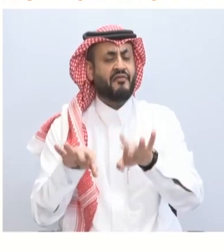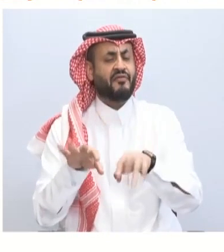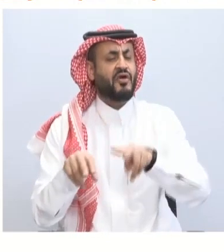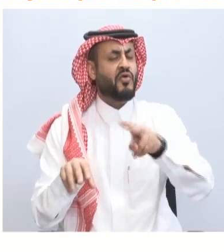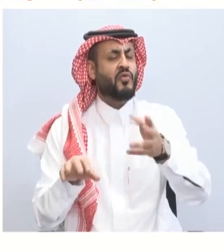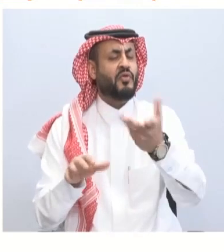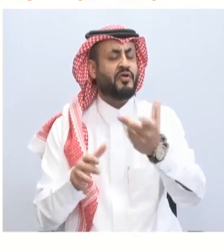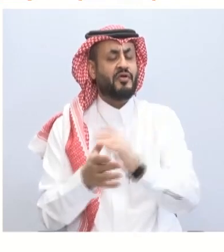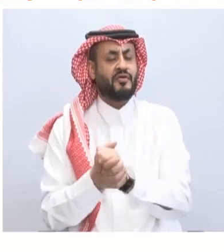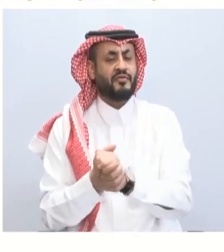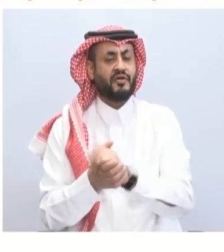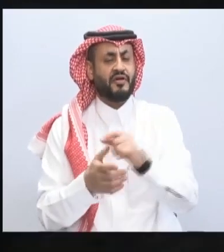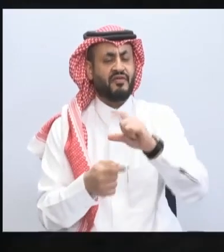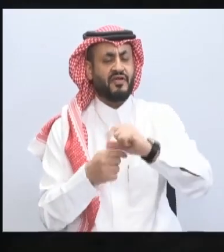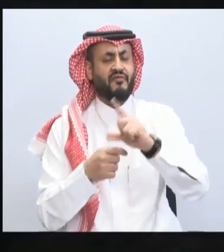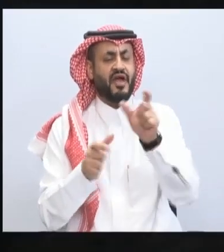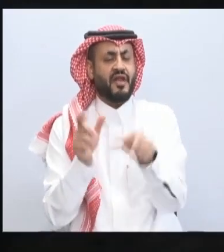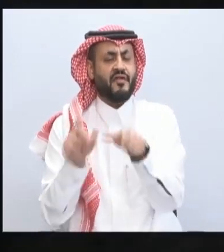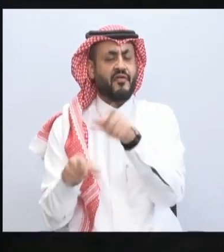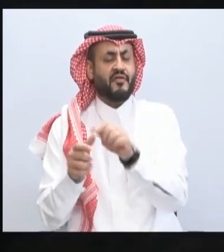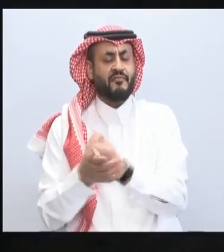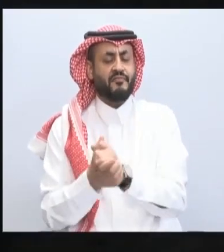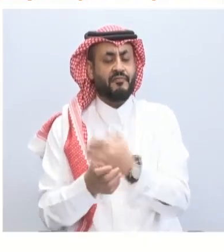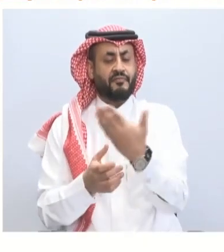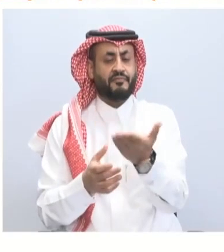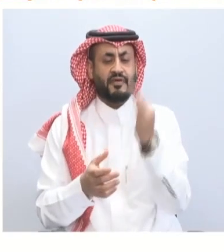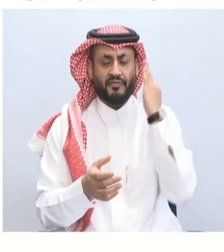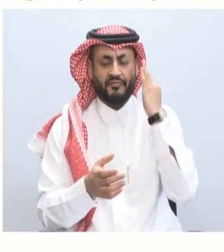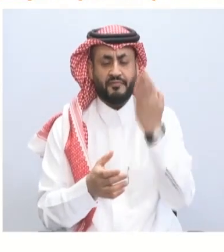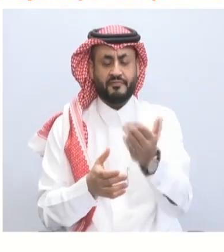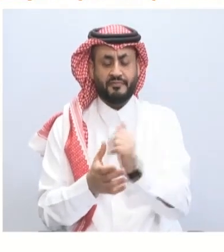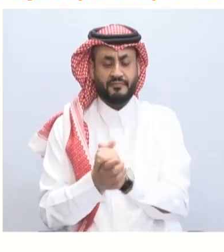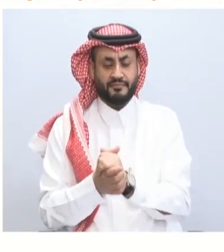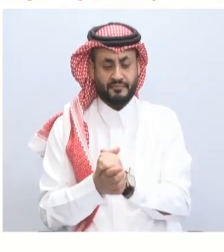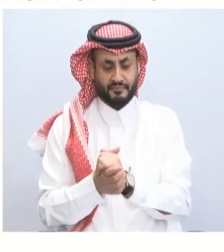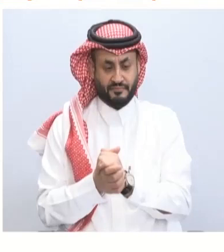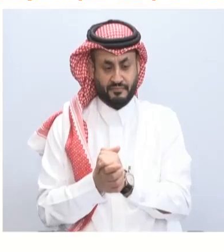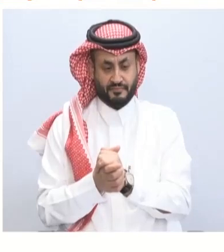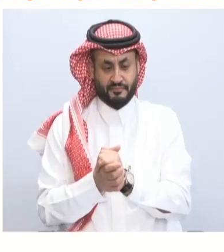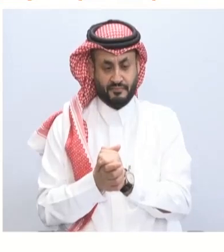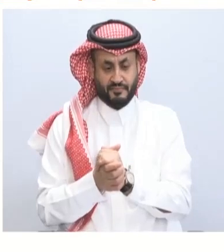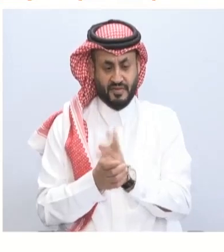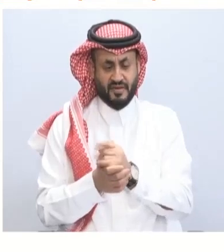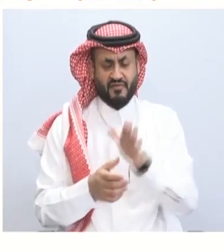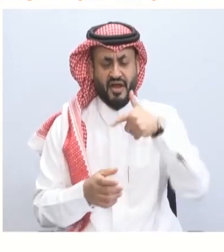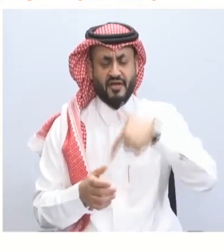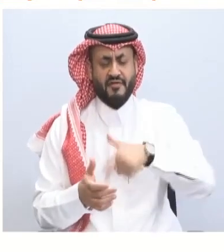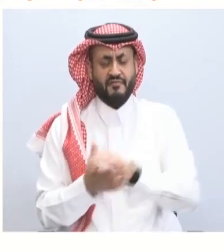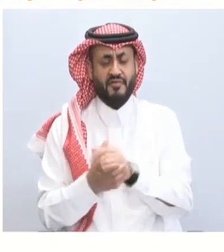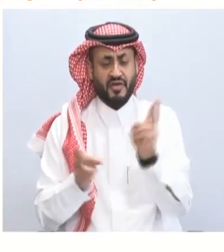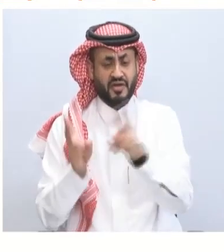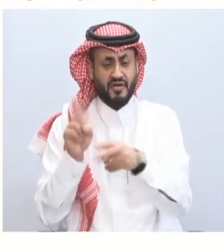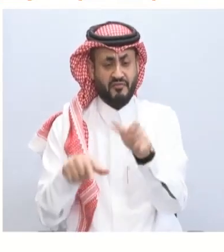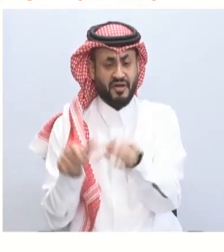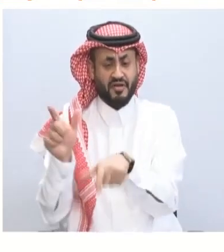among project participants? So let's just listen. The task at hand required them to communicate with people that